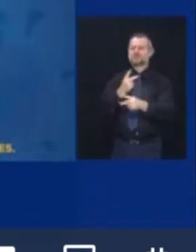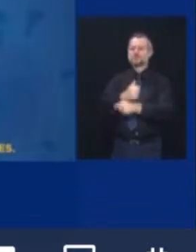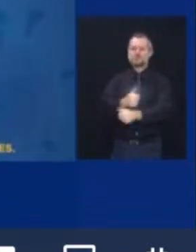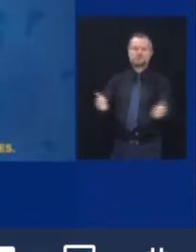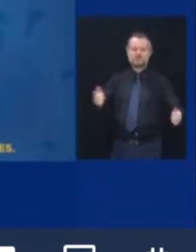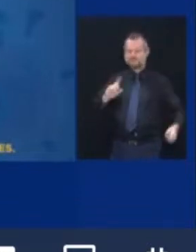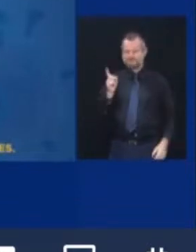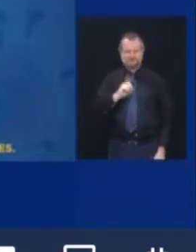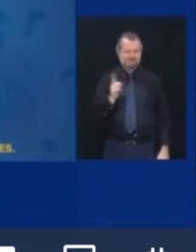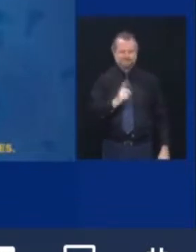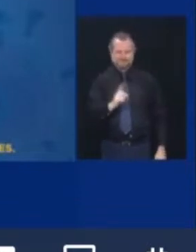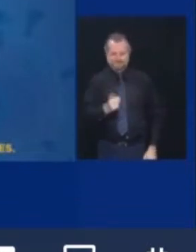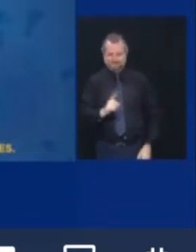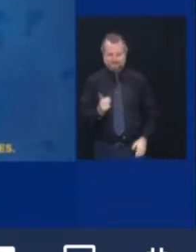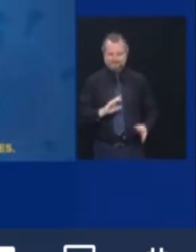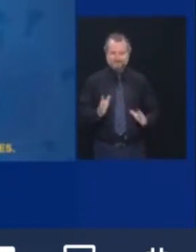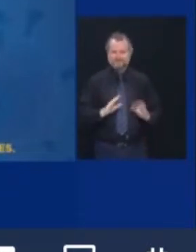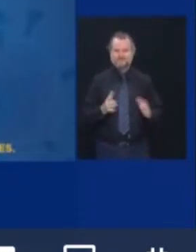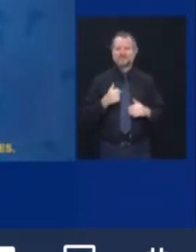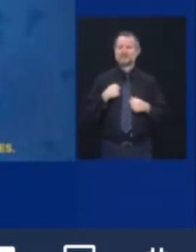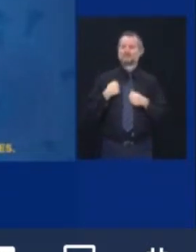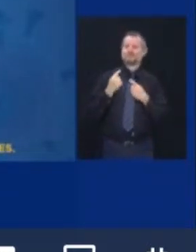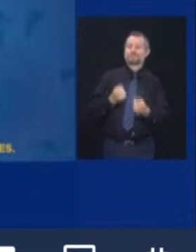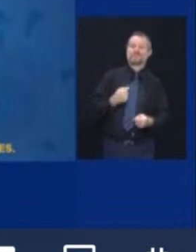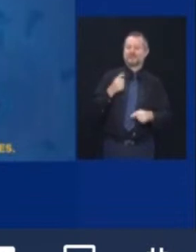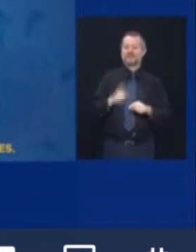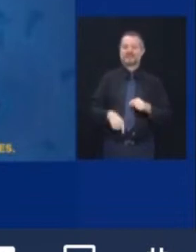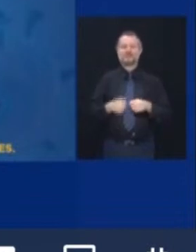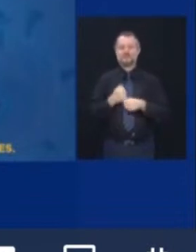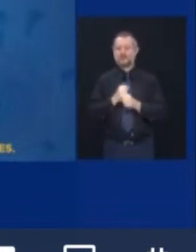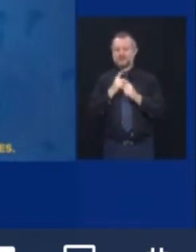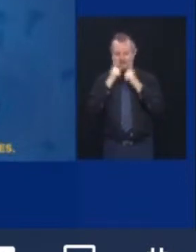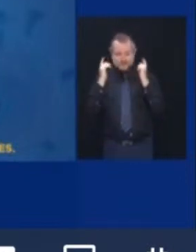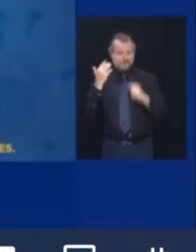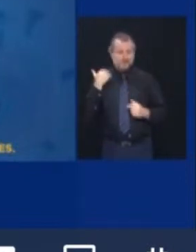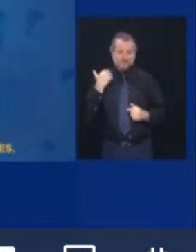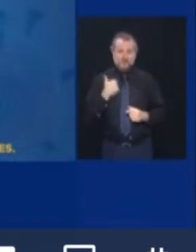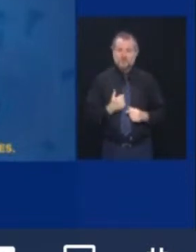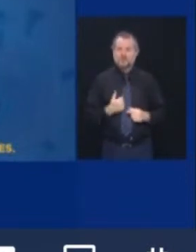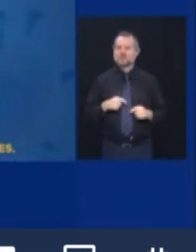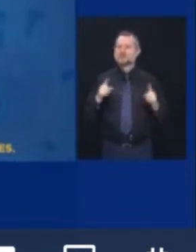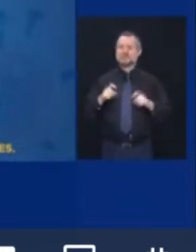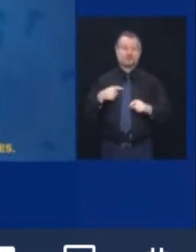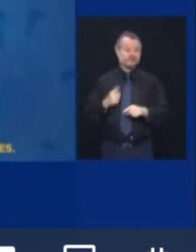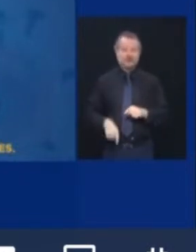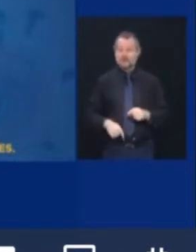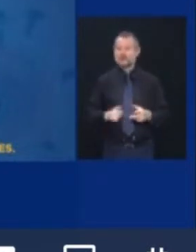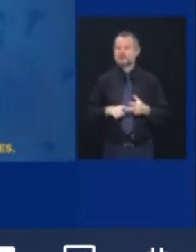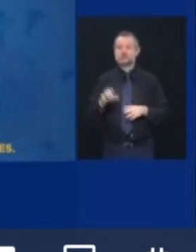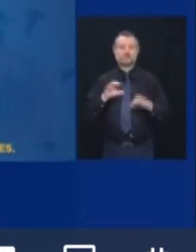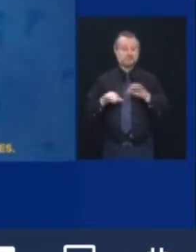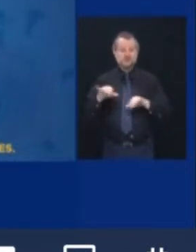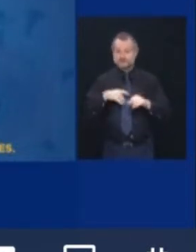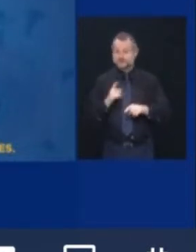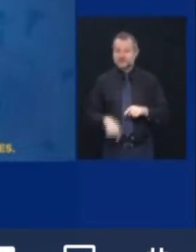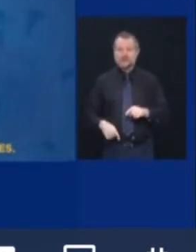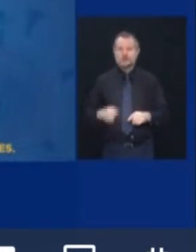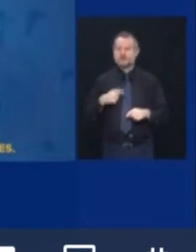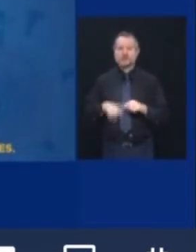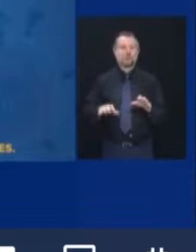couldn't figure it out. They couldn't manufacture masks and tests and reagents. It didn't